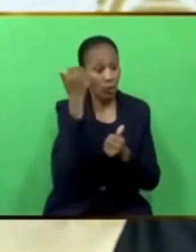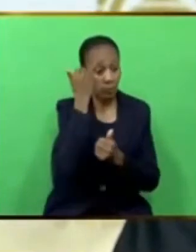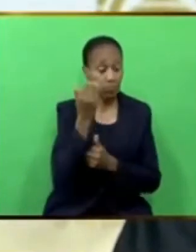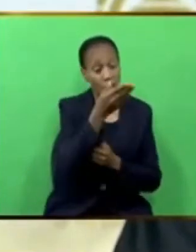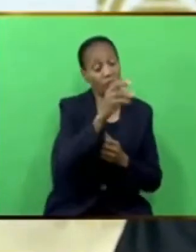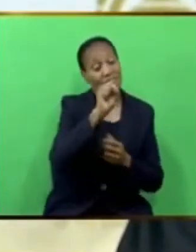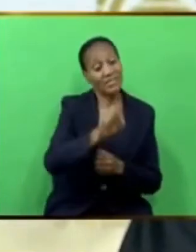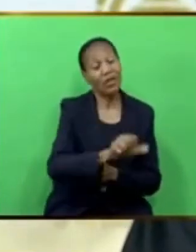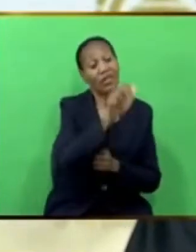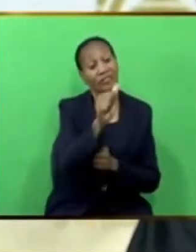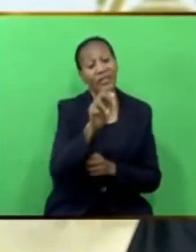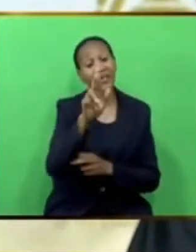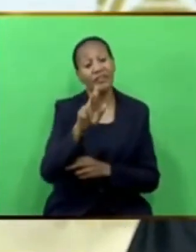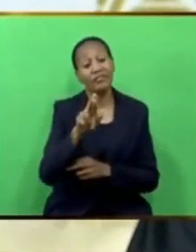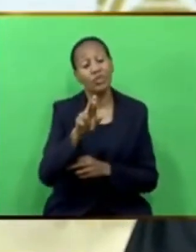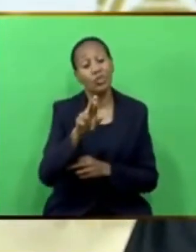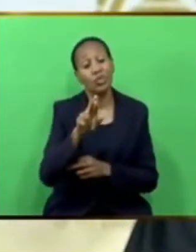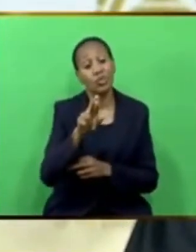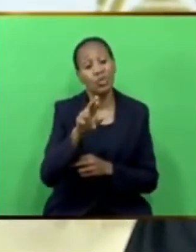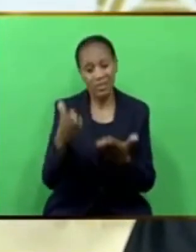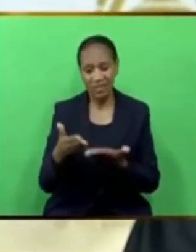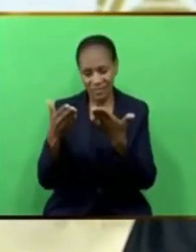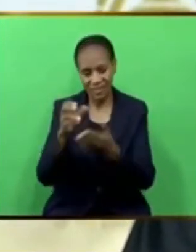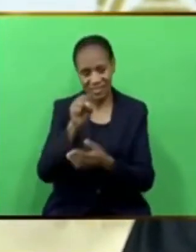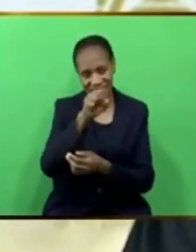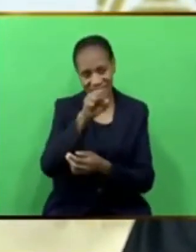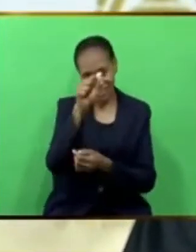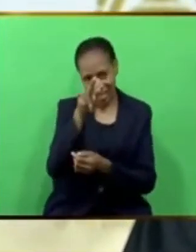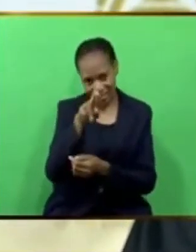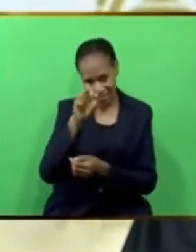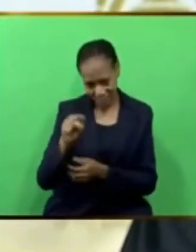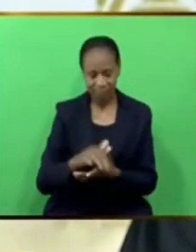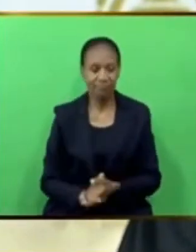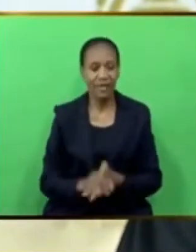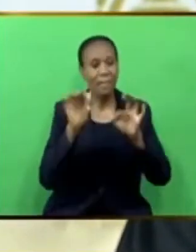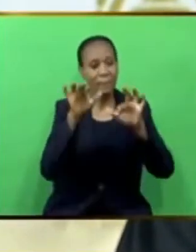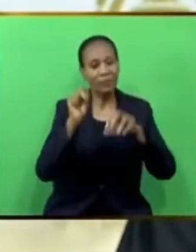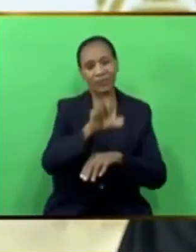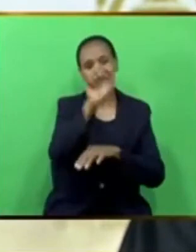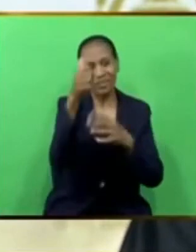of the South African Revenue Services, fellow South Africans.